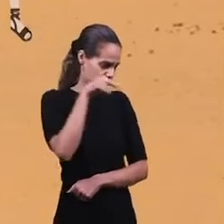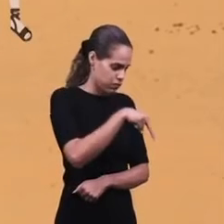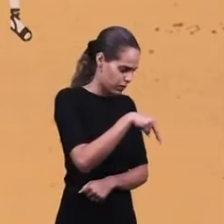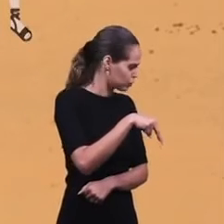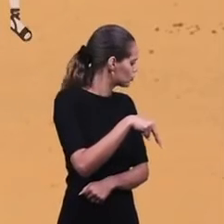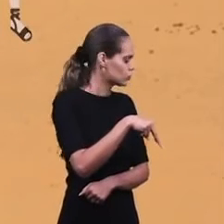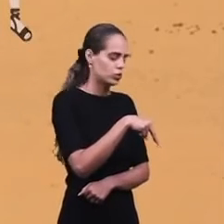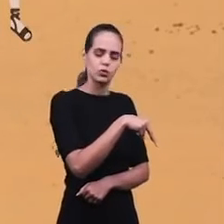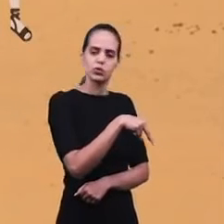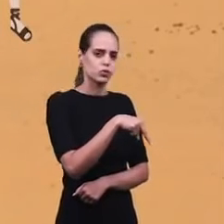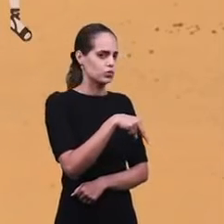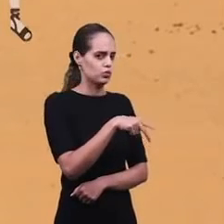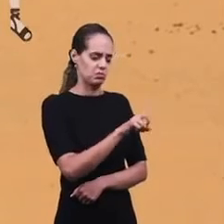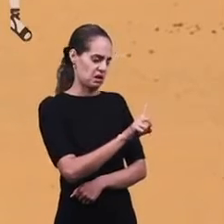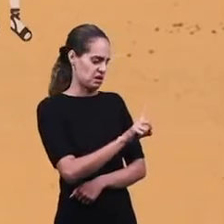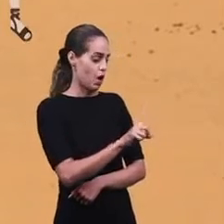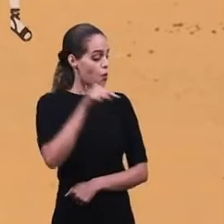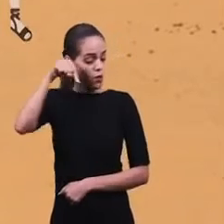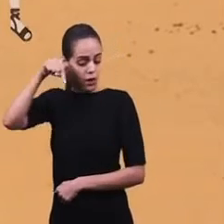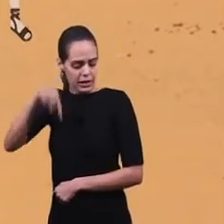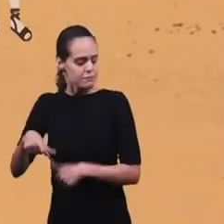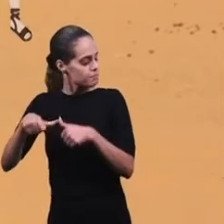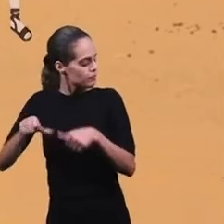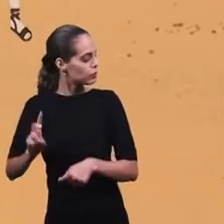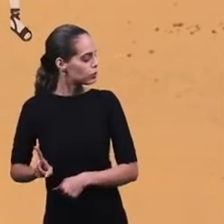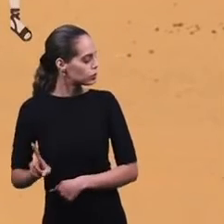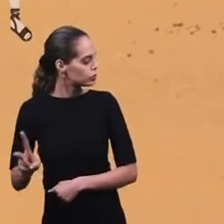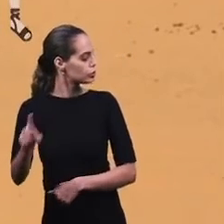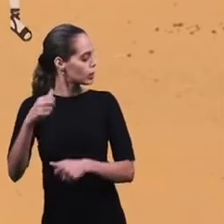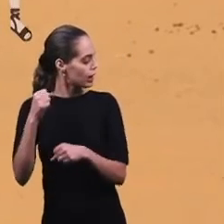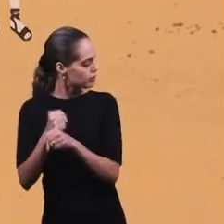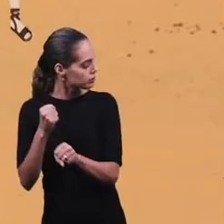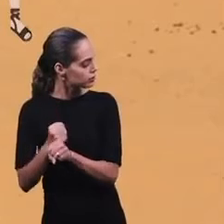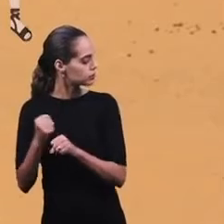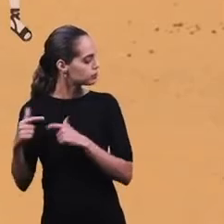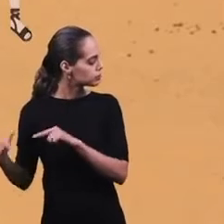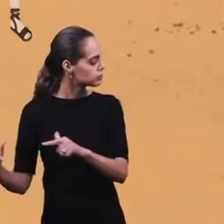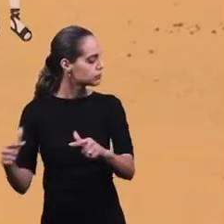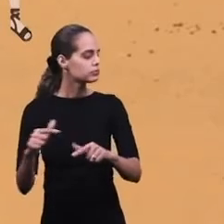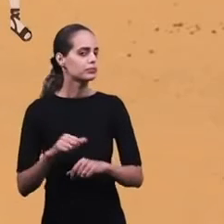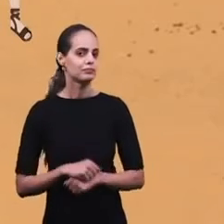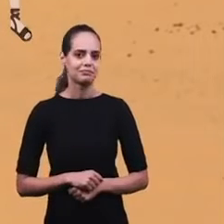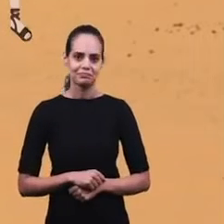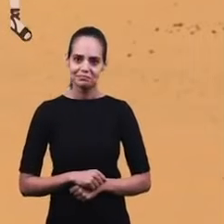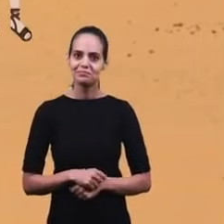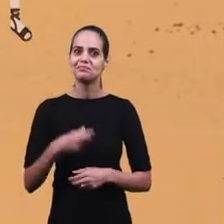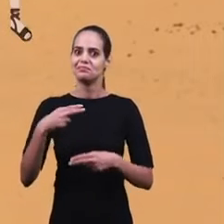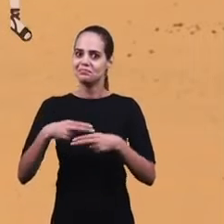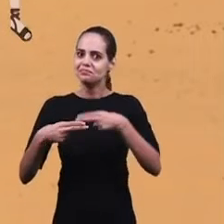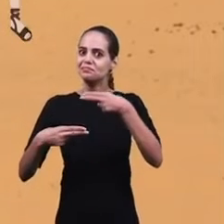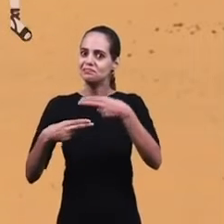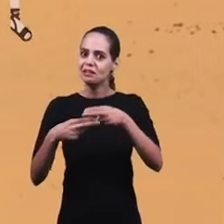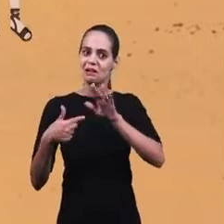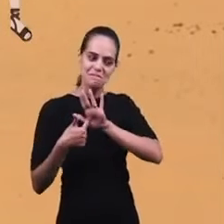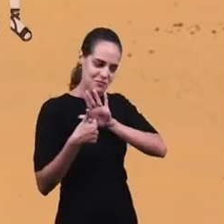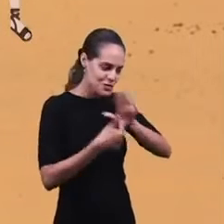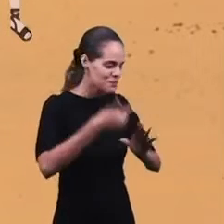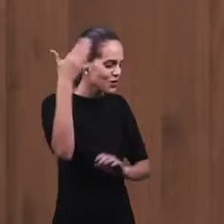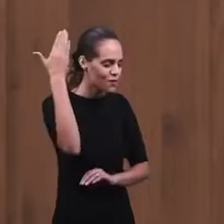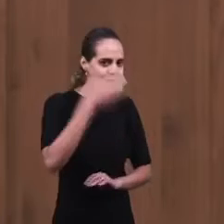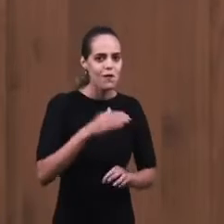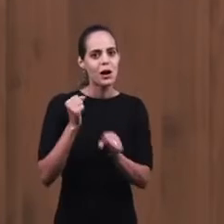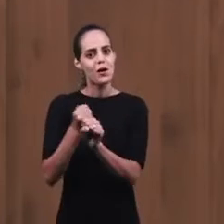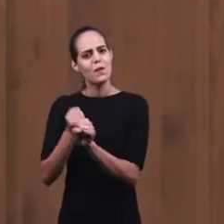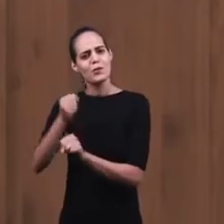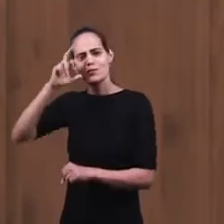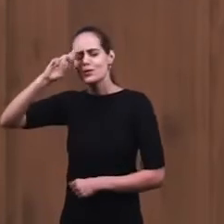So Nehemiah, glory to God, showed the enemies that what he had of most important was the work of God. He had a commitment with